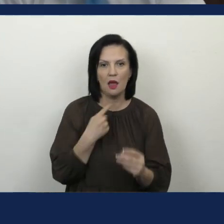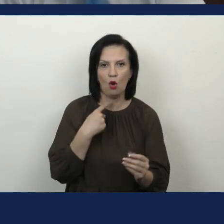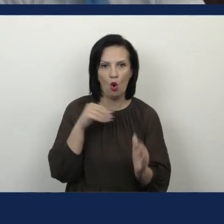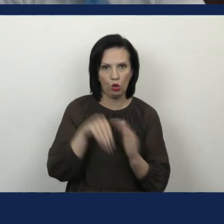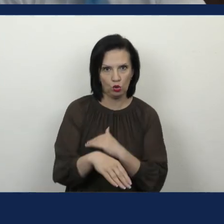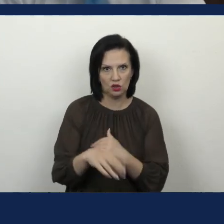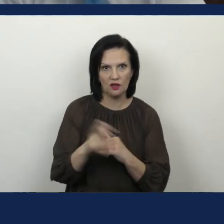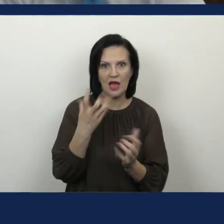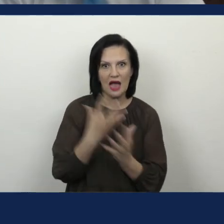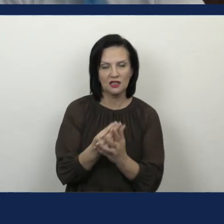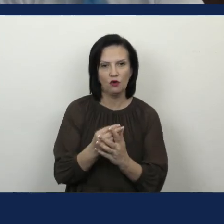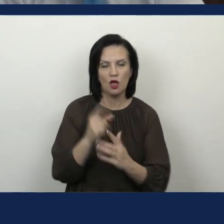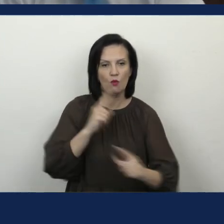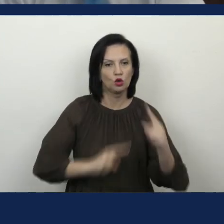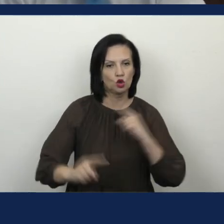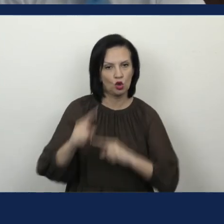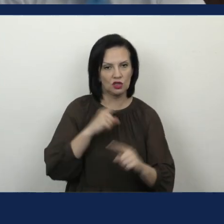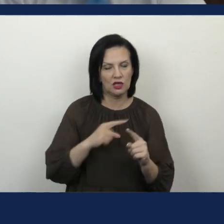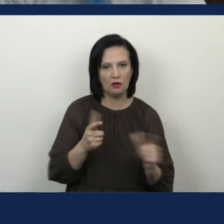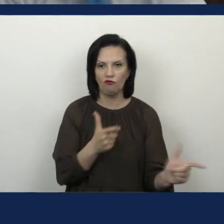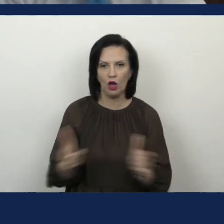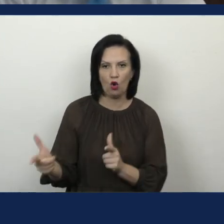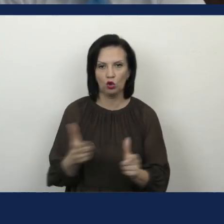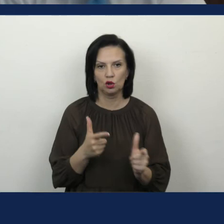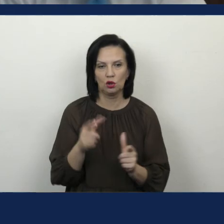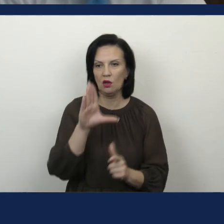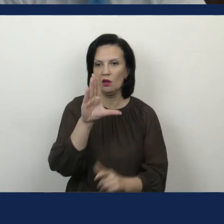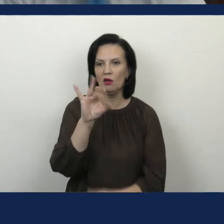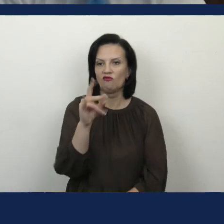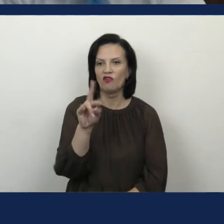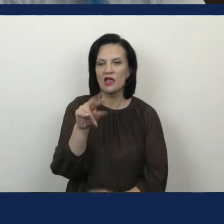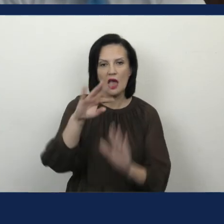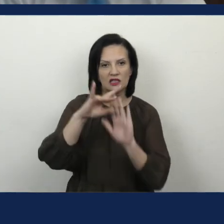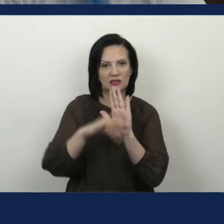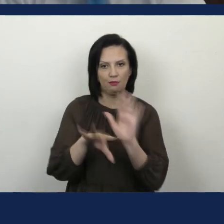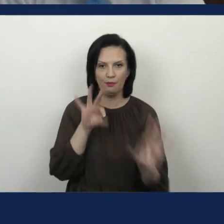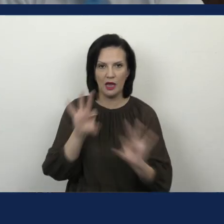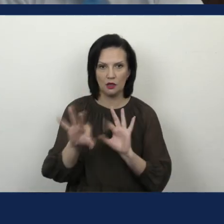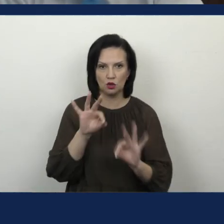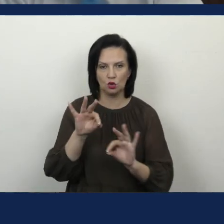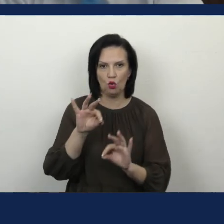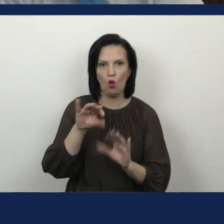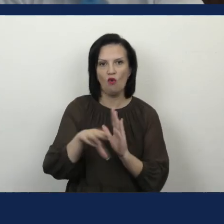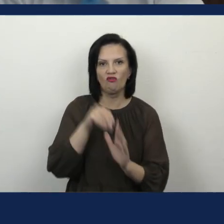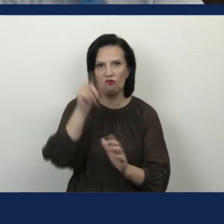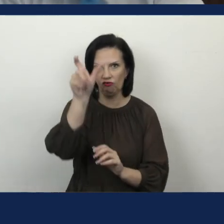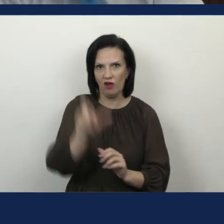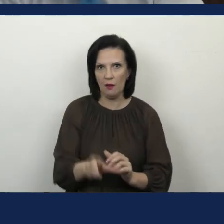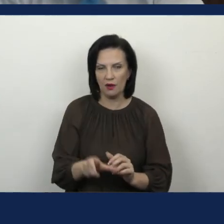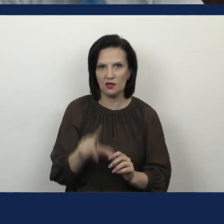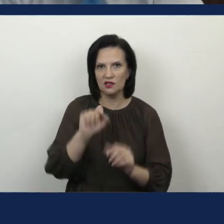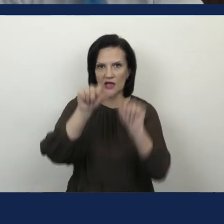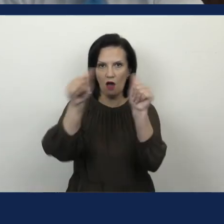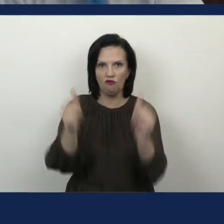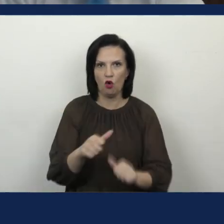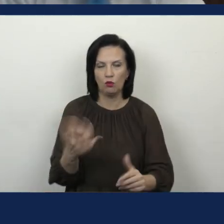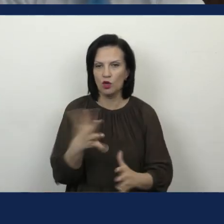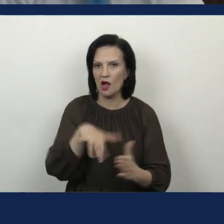last day before the voting day at its meeting would produce an extract from the voter list